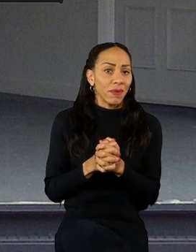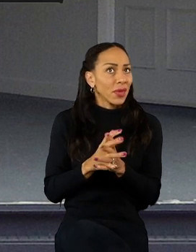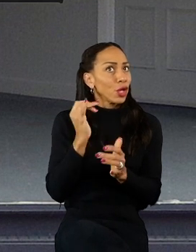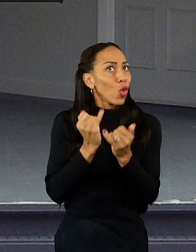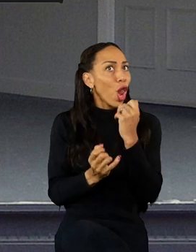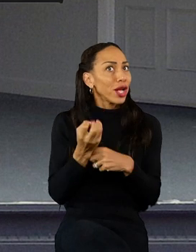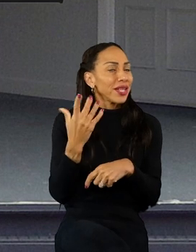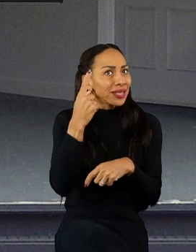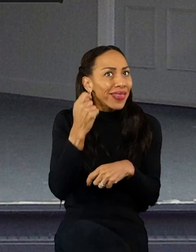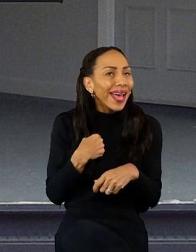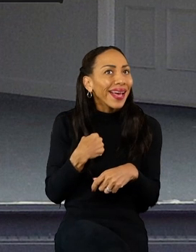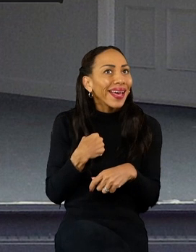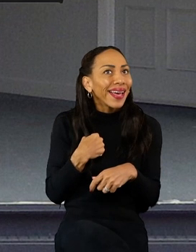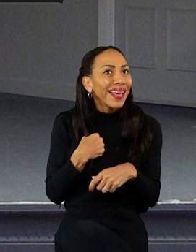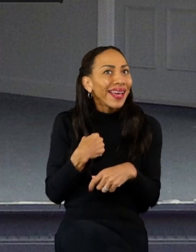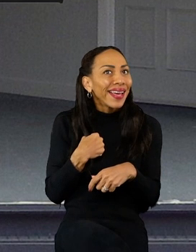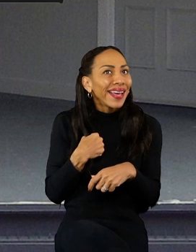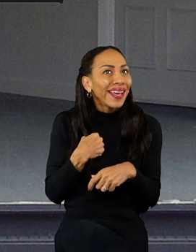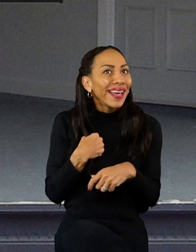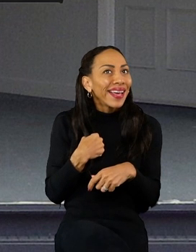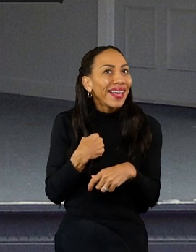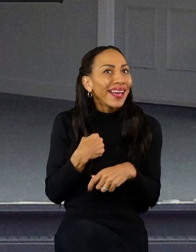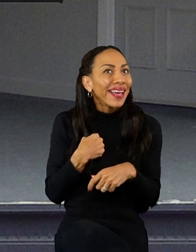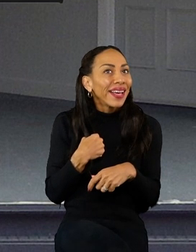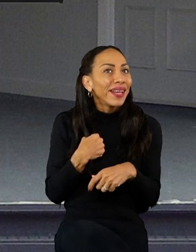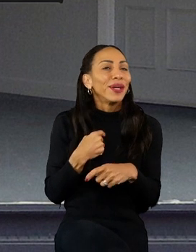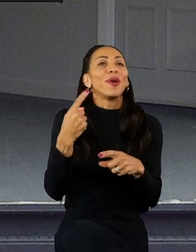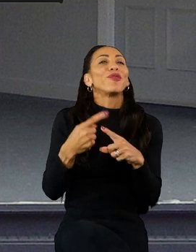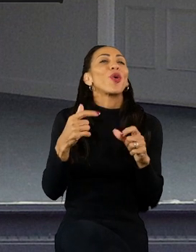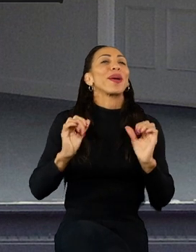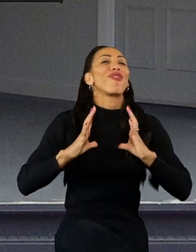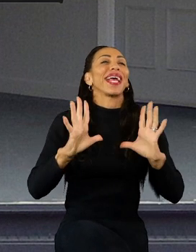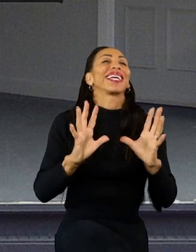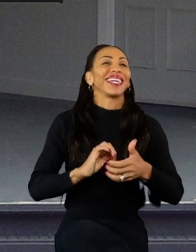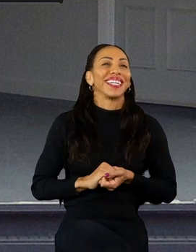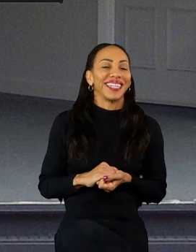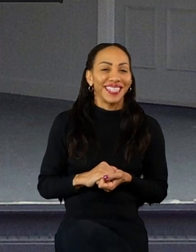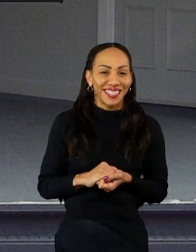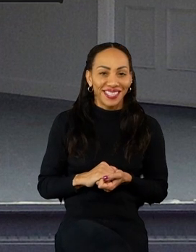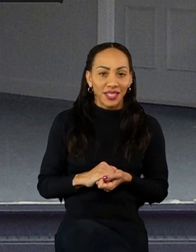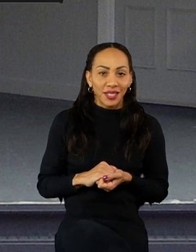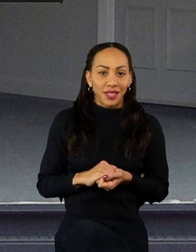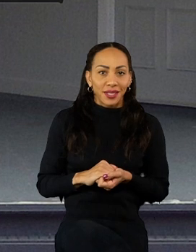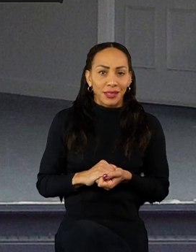I'm going to cut back to this one here. I think that's your last slide, isn't it? That was the last slide. We're now going to have a quick break.